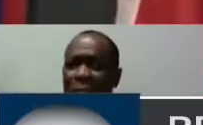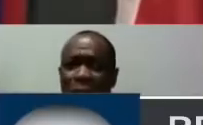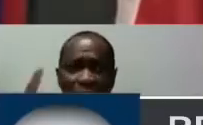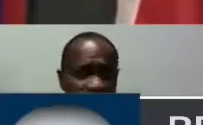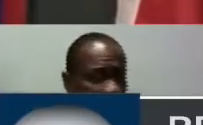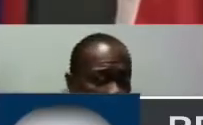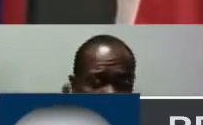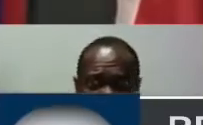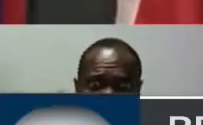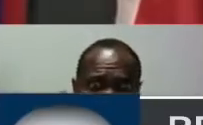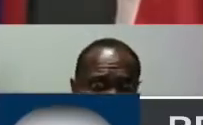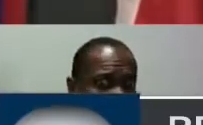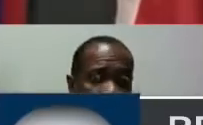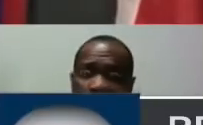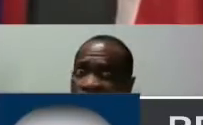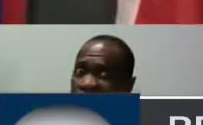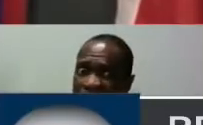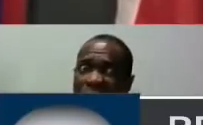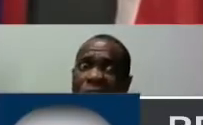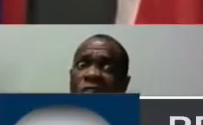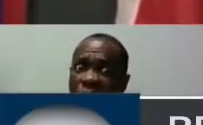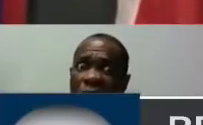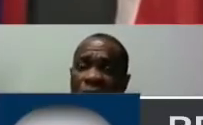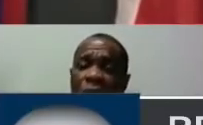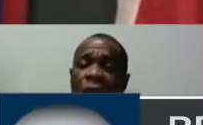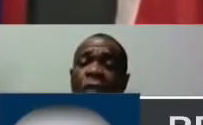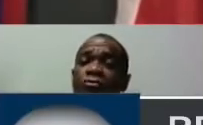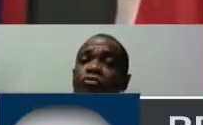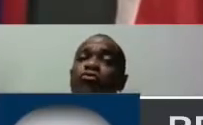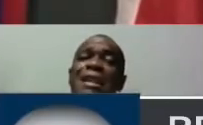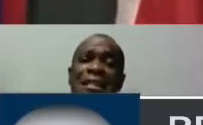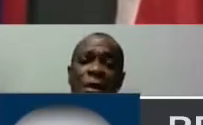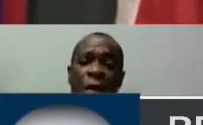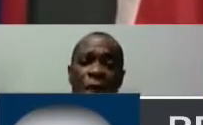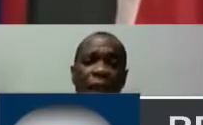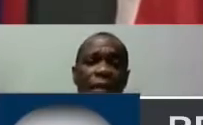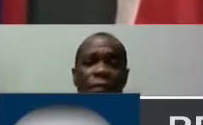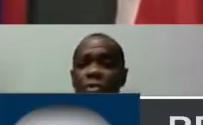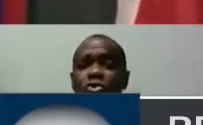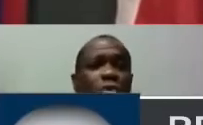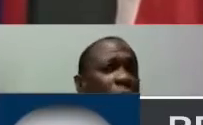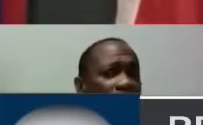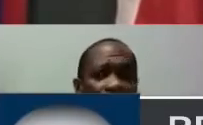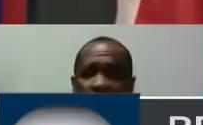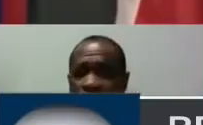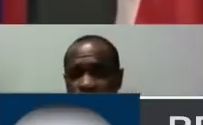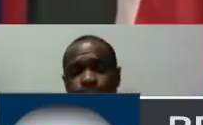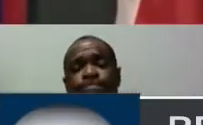life and our livelihoods. And as you do that, let's not